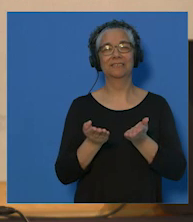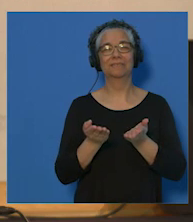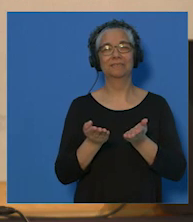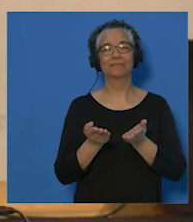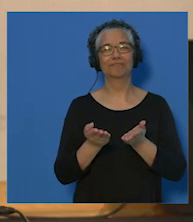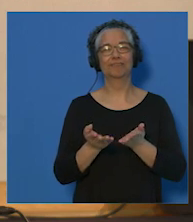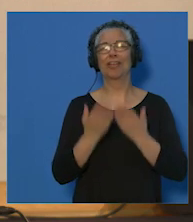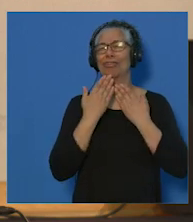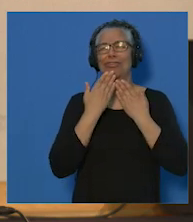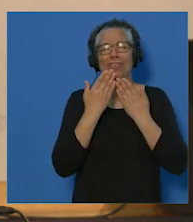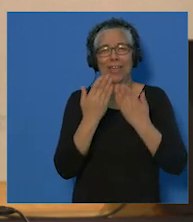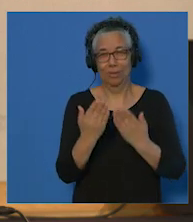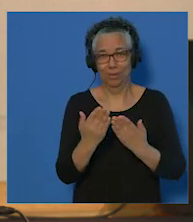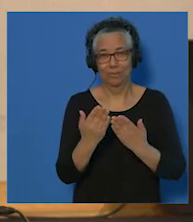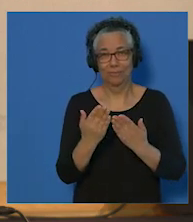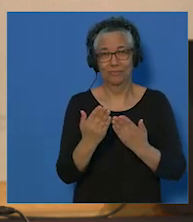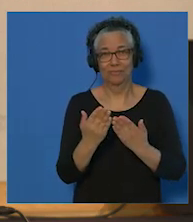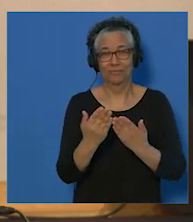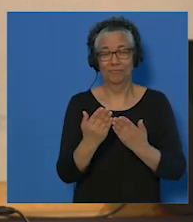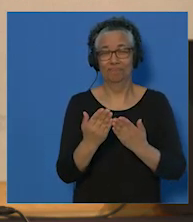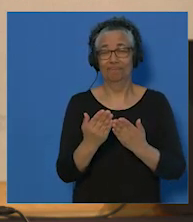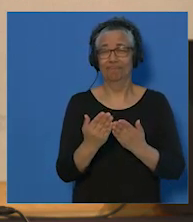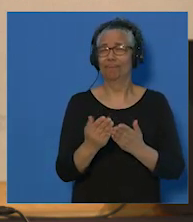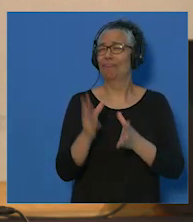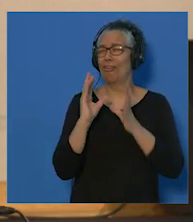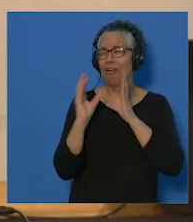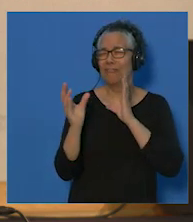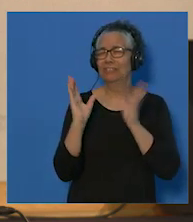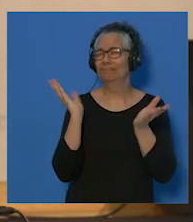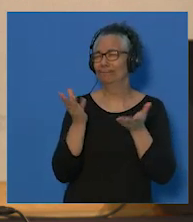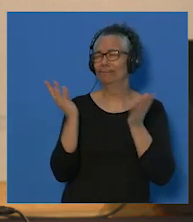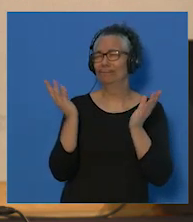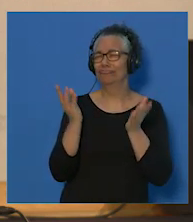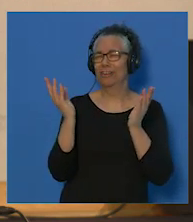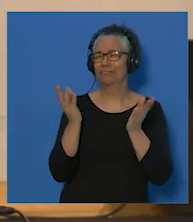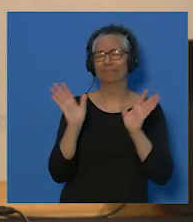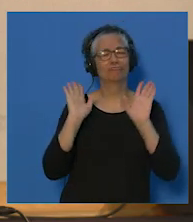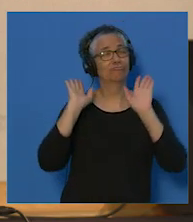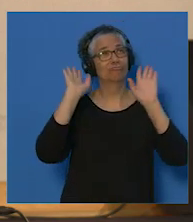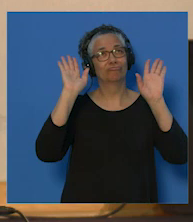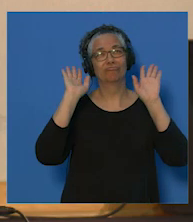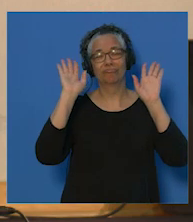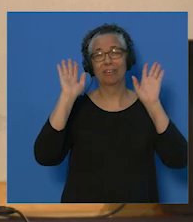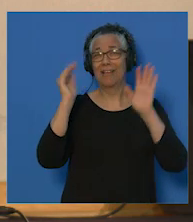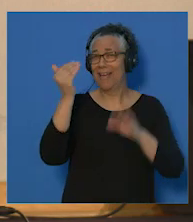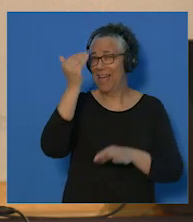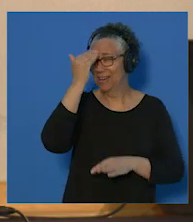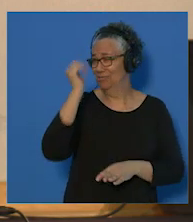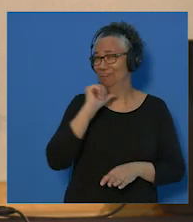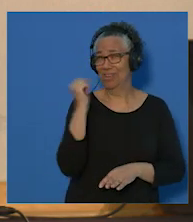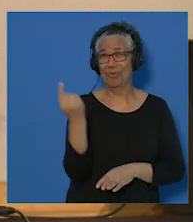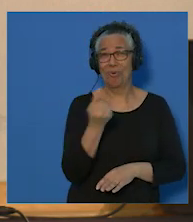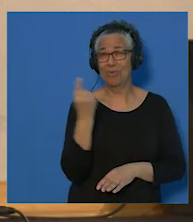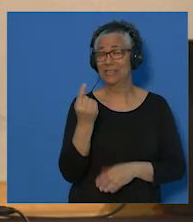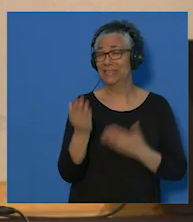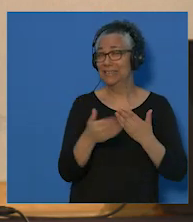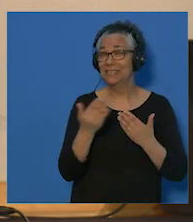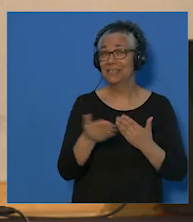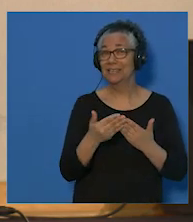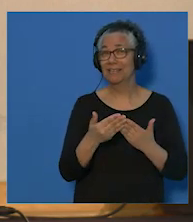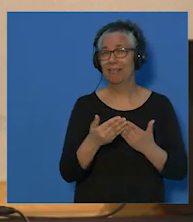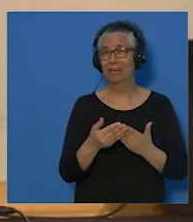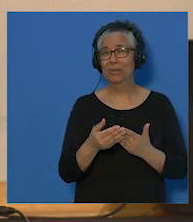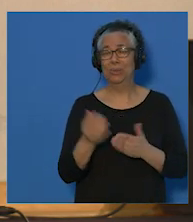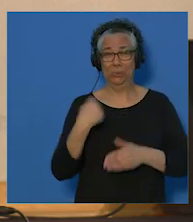I want to say thank you. The conversations that we have been great, and I know it is not always easy when